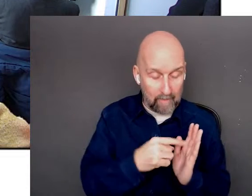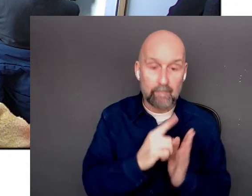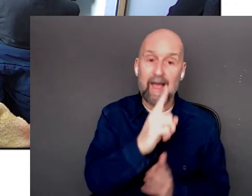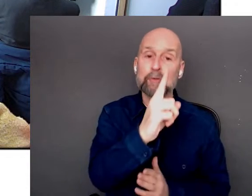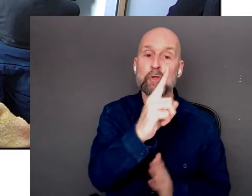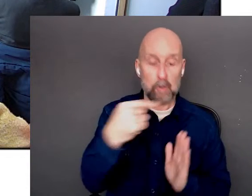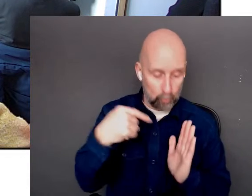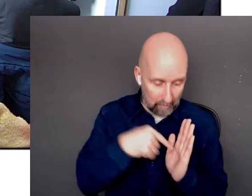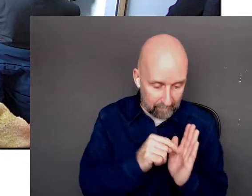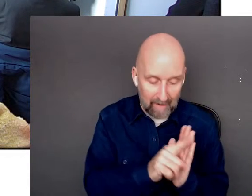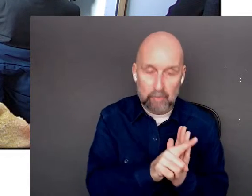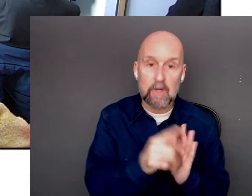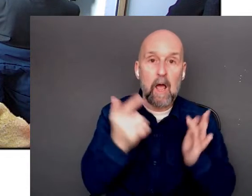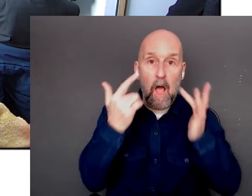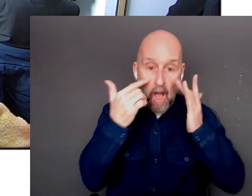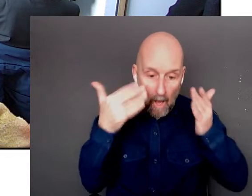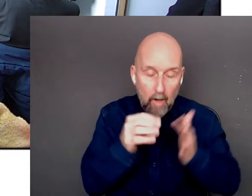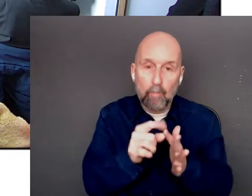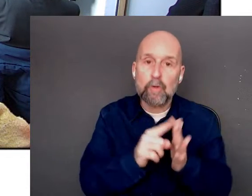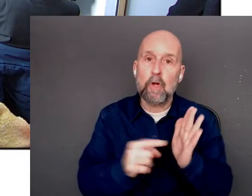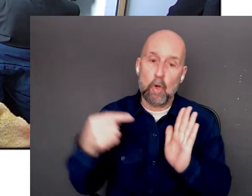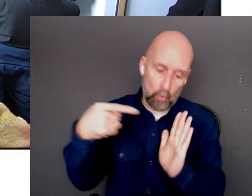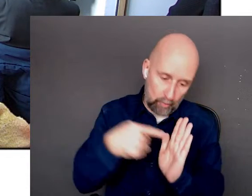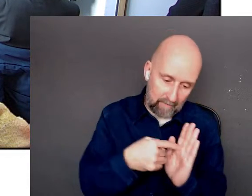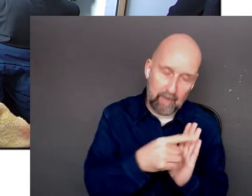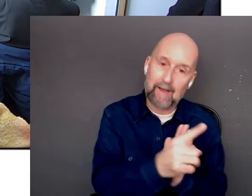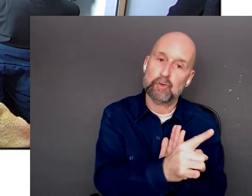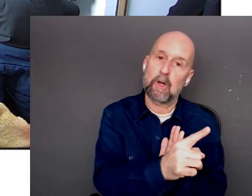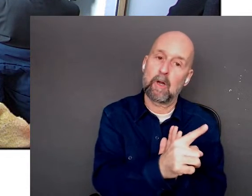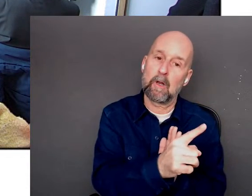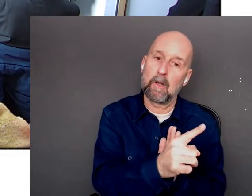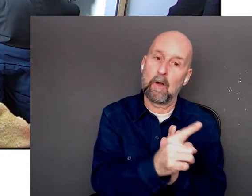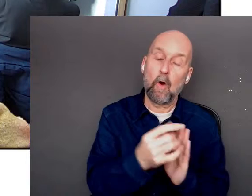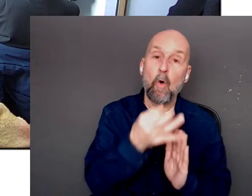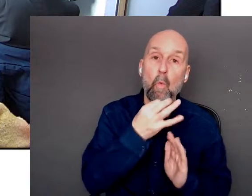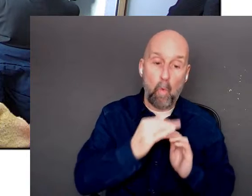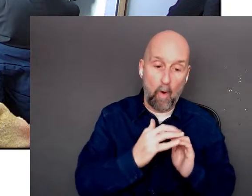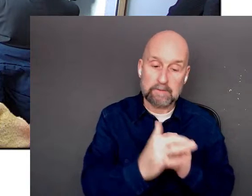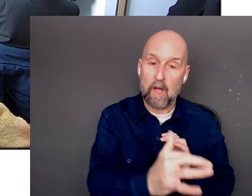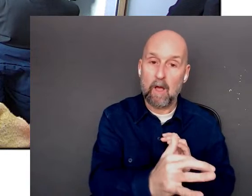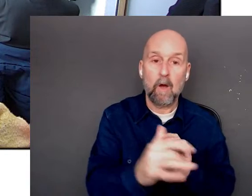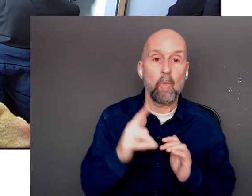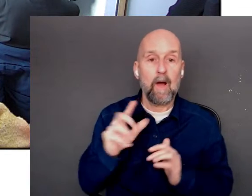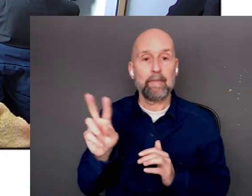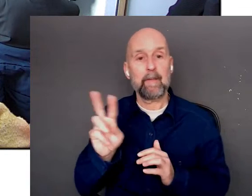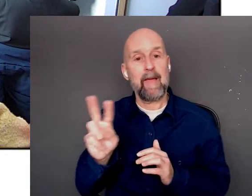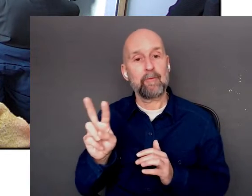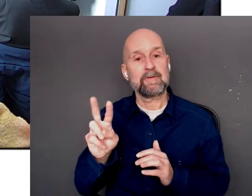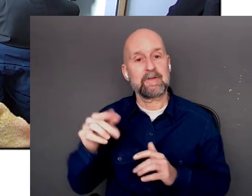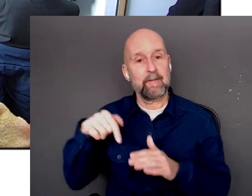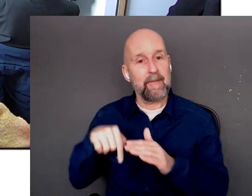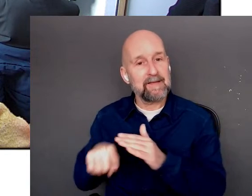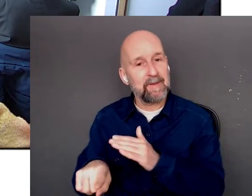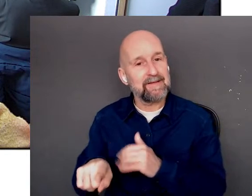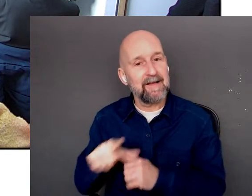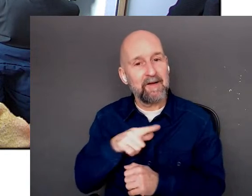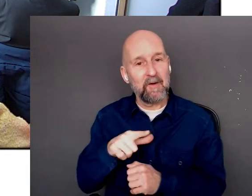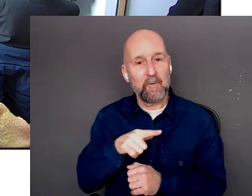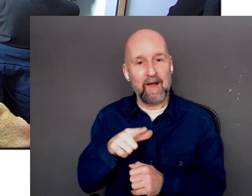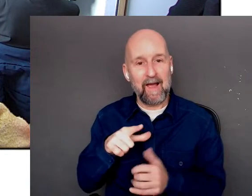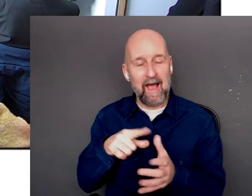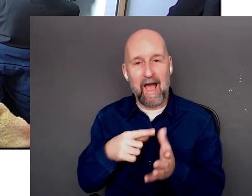project about refraction? What's the difference between that and when I was in my parents' basement toying around the Arduino? And